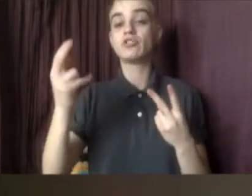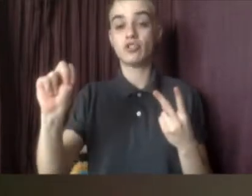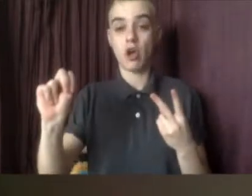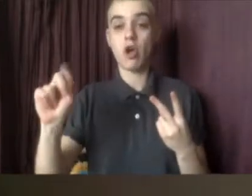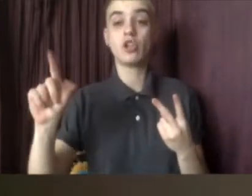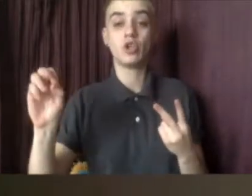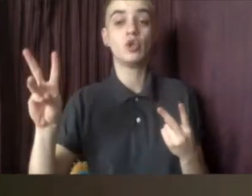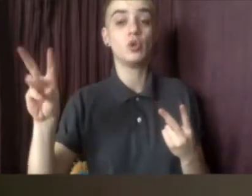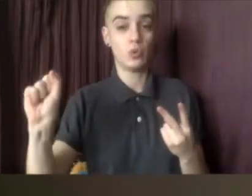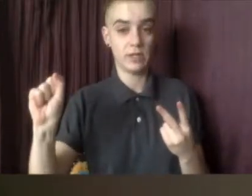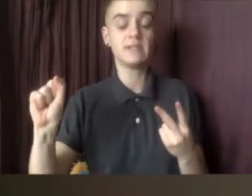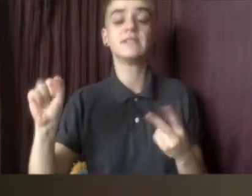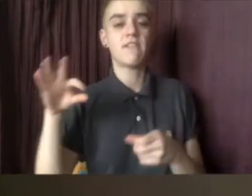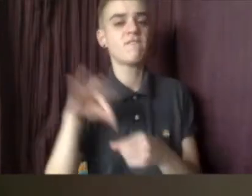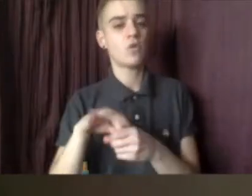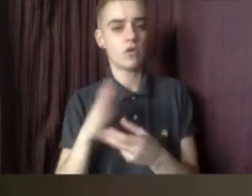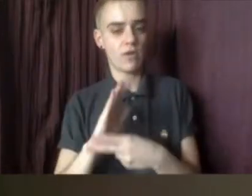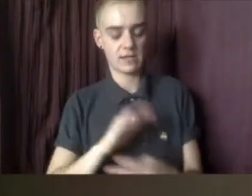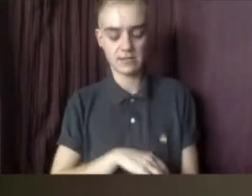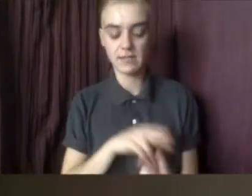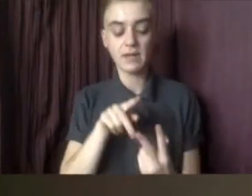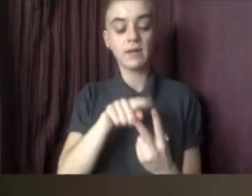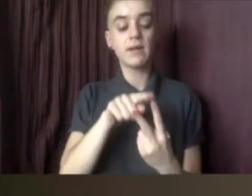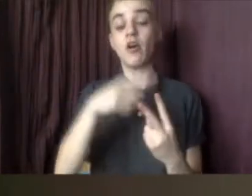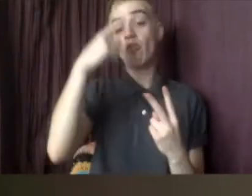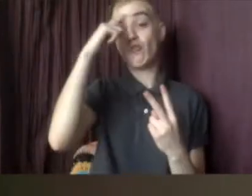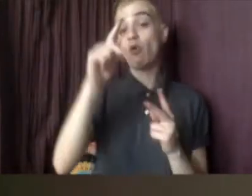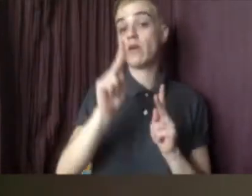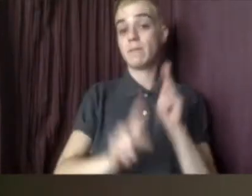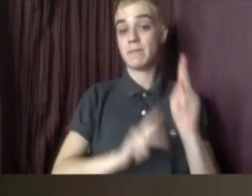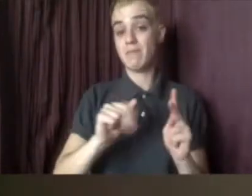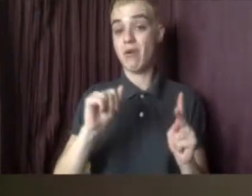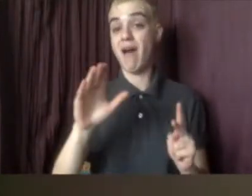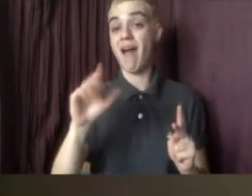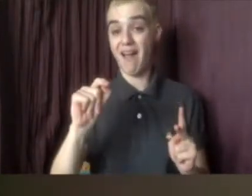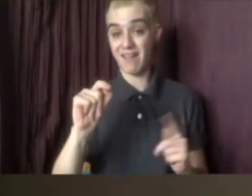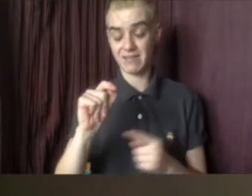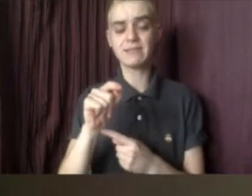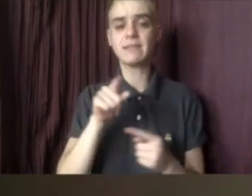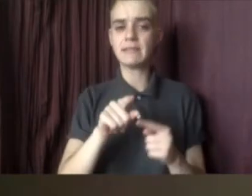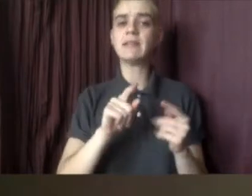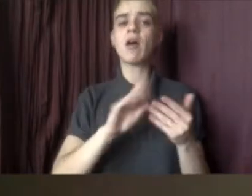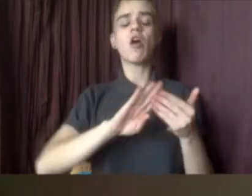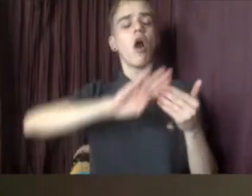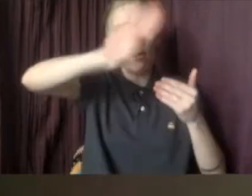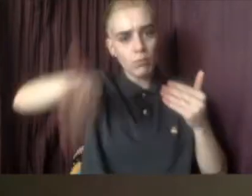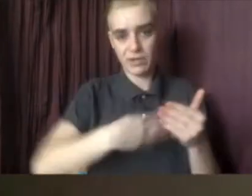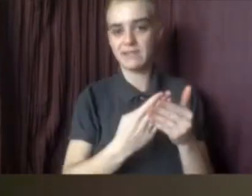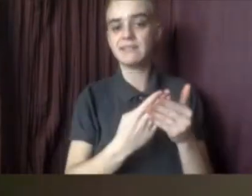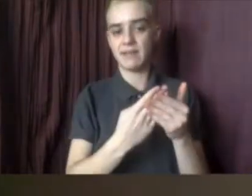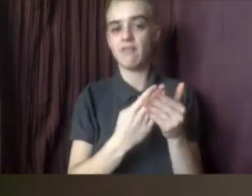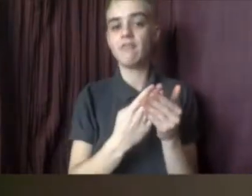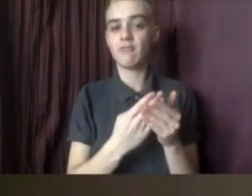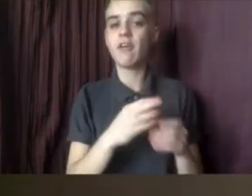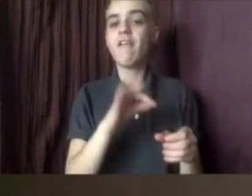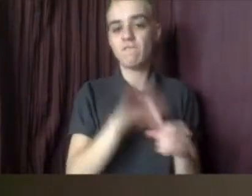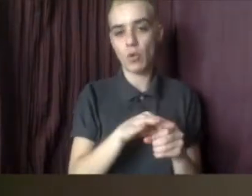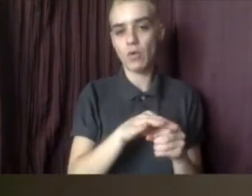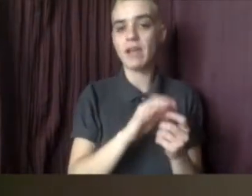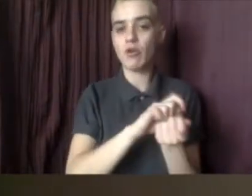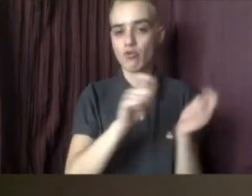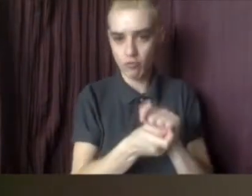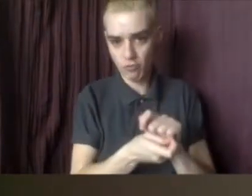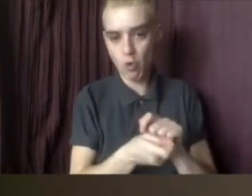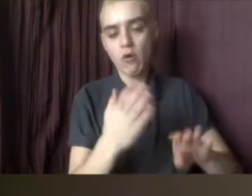this bill is that it would also end partisan gerrymandering. It would also overhaul federal campaign finance